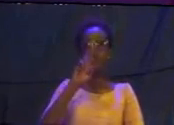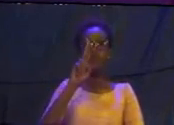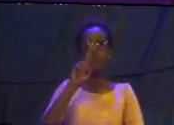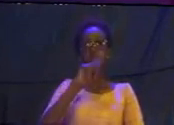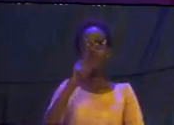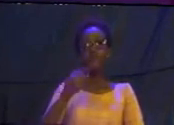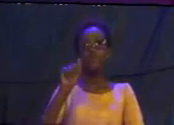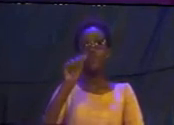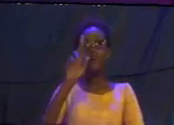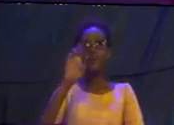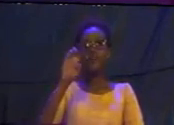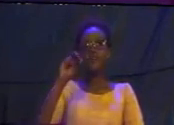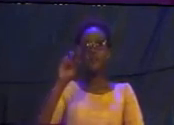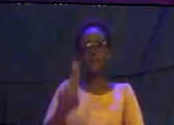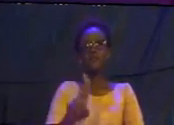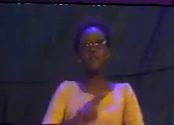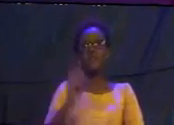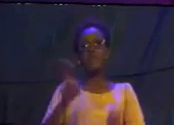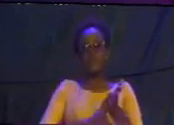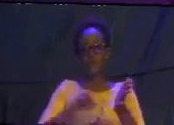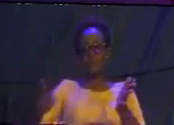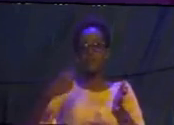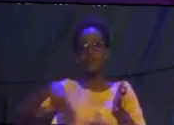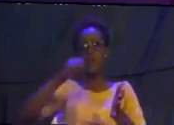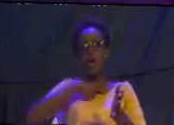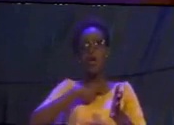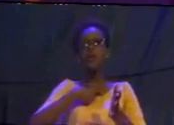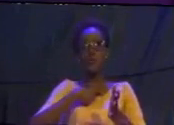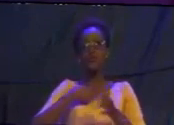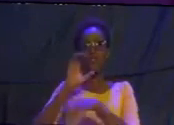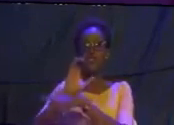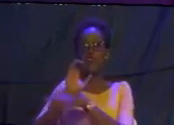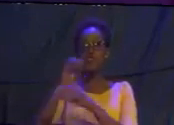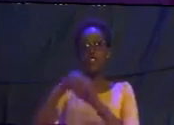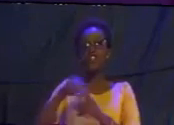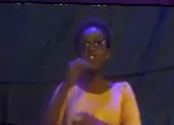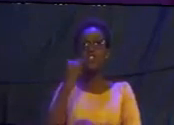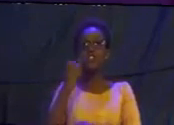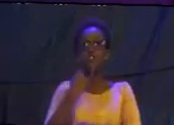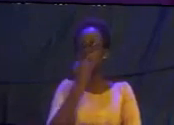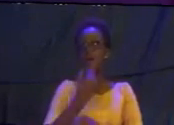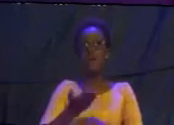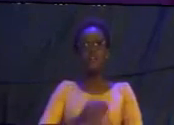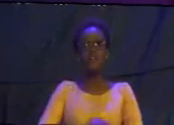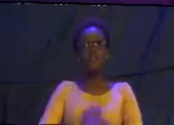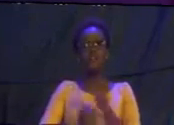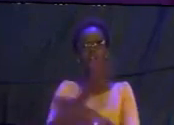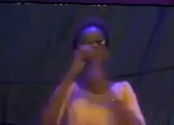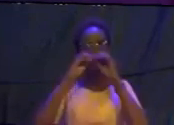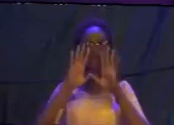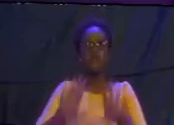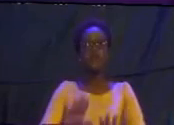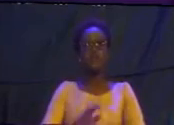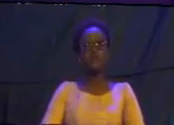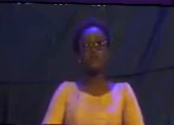muri Israel. And he is the representative of our ministry in Israel, in Jerusalem. Imana igumugisha